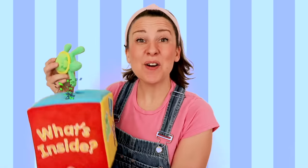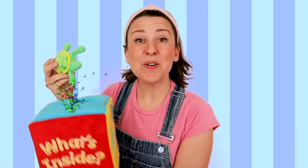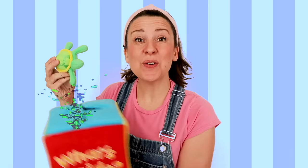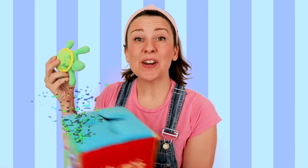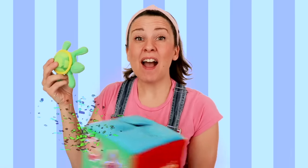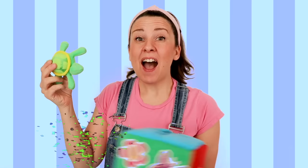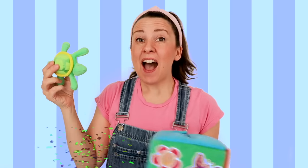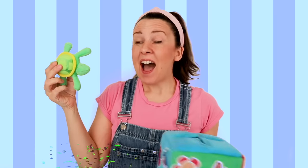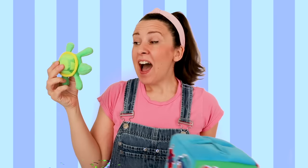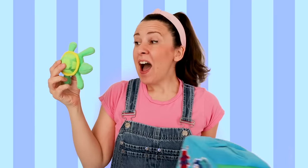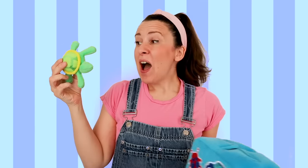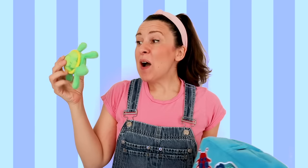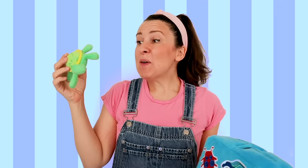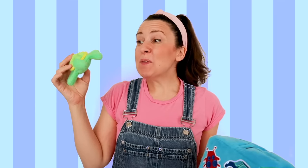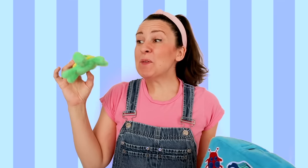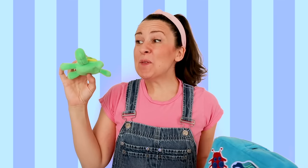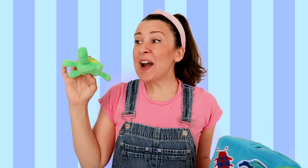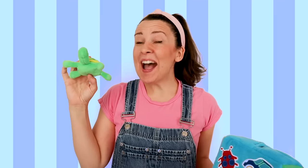Out.